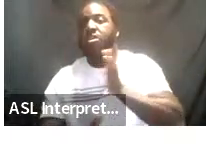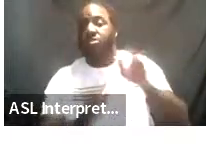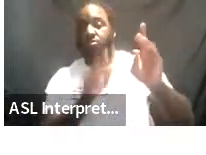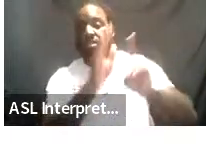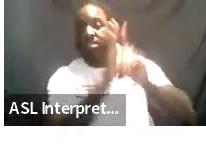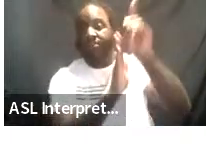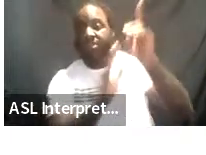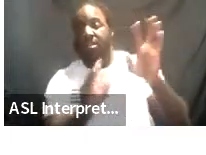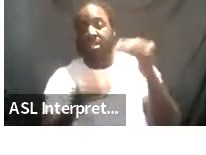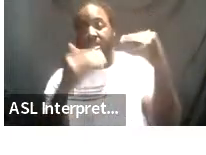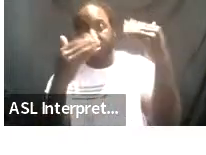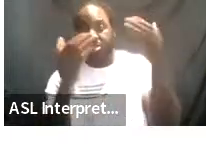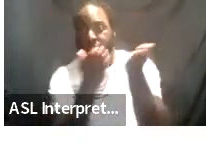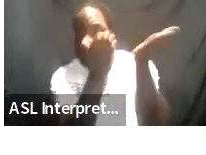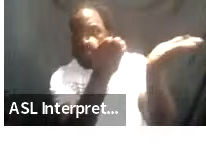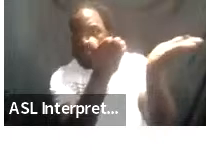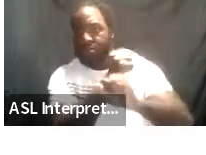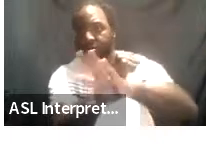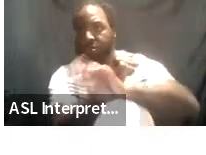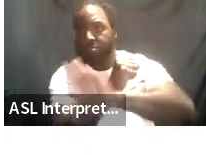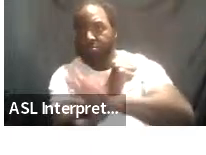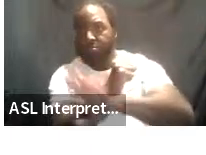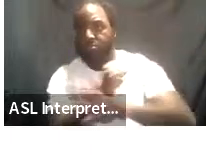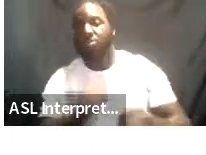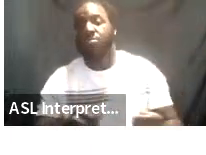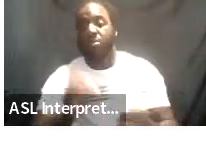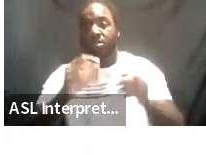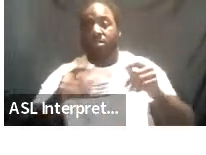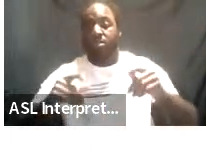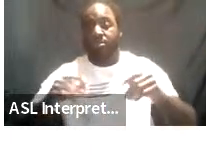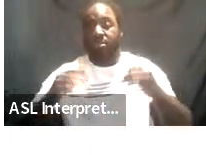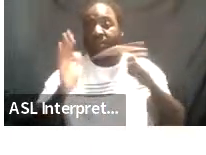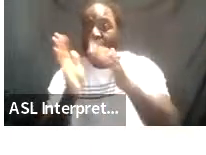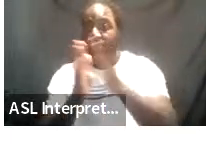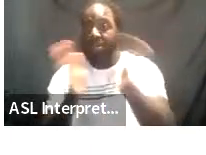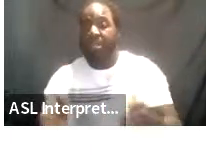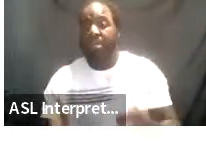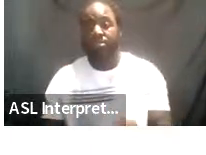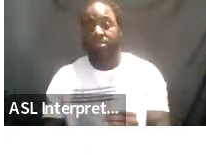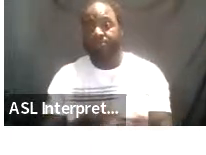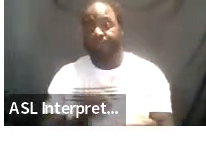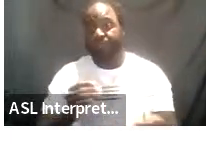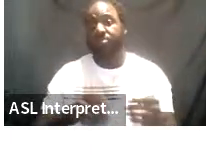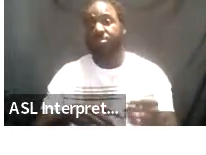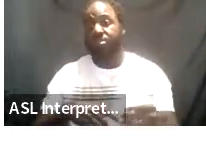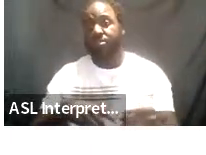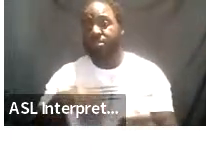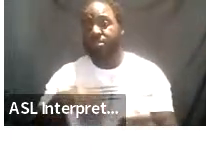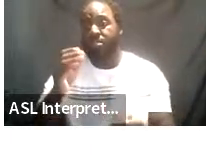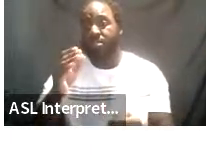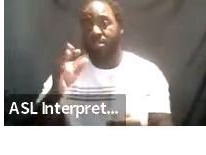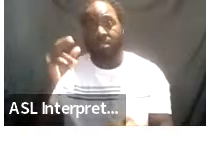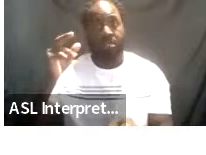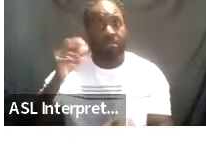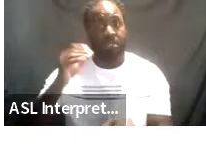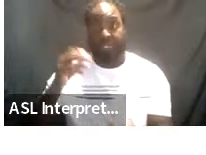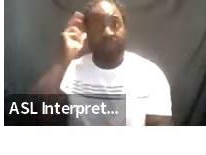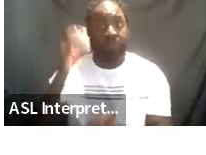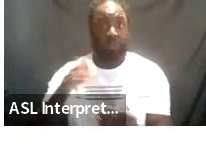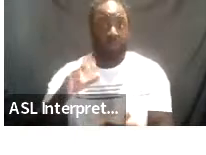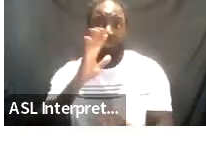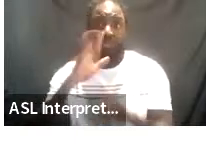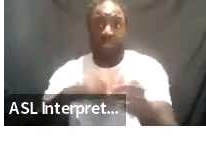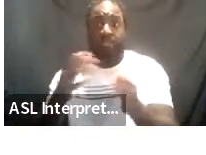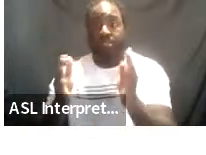housing, and encourage commercial opportunities similar to the kinds of aspects of the plan that I've heard here tonight